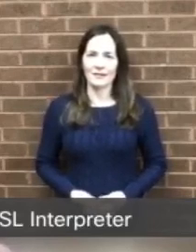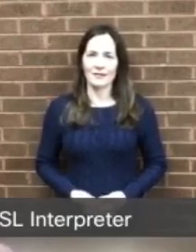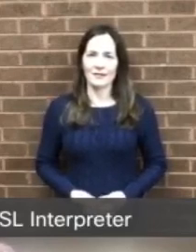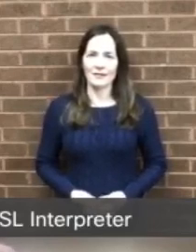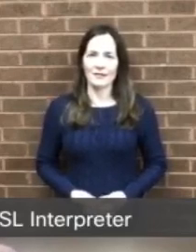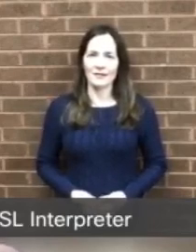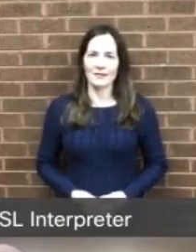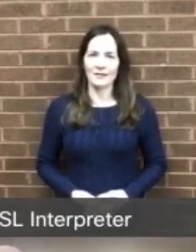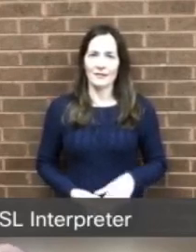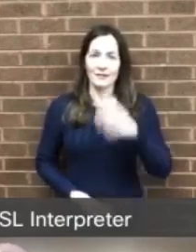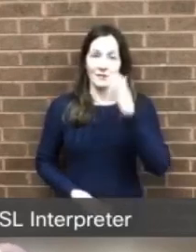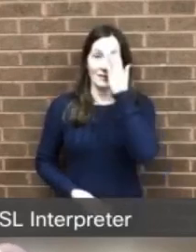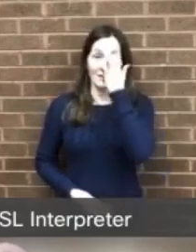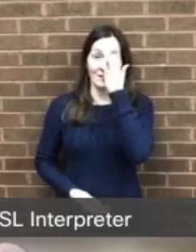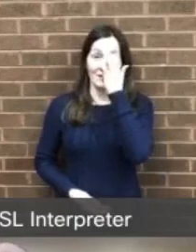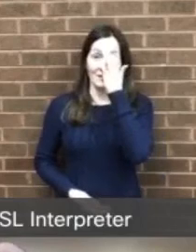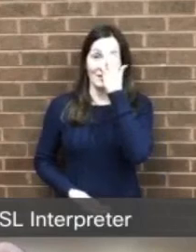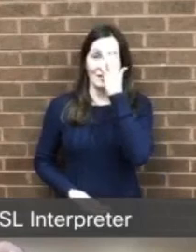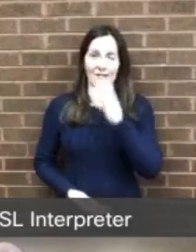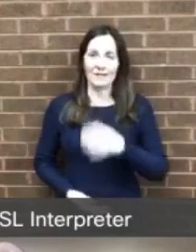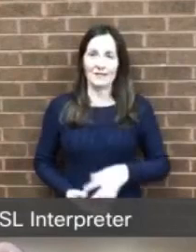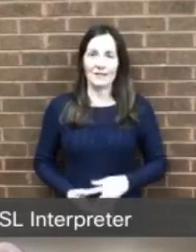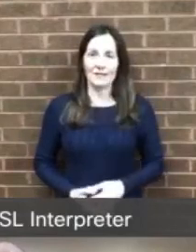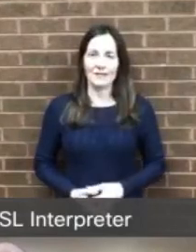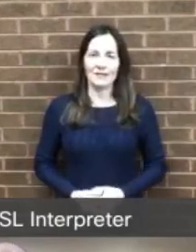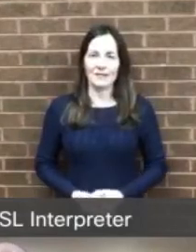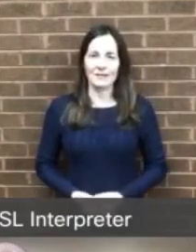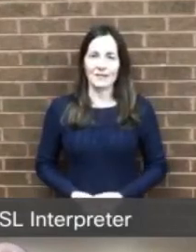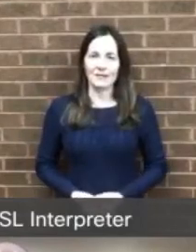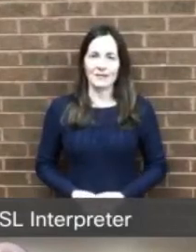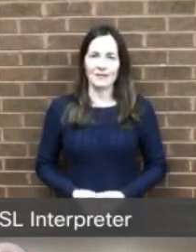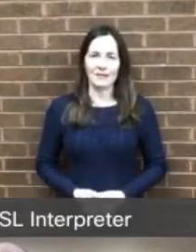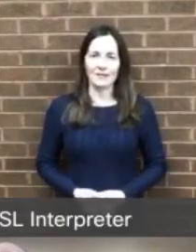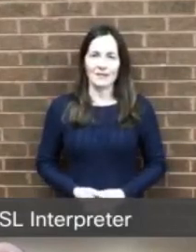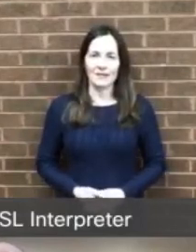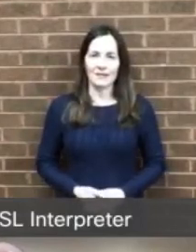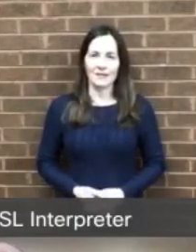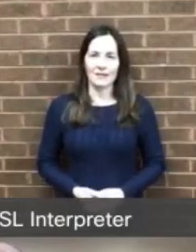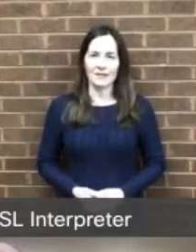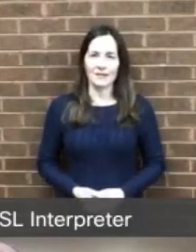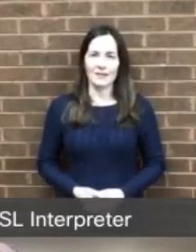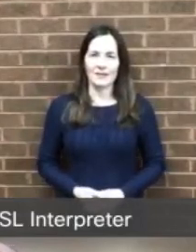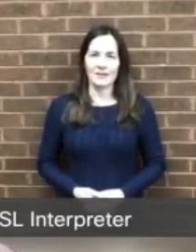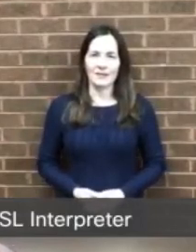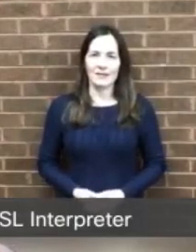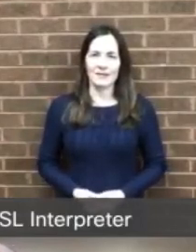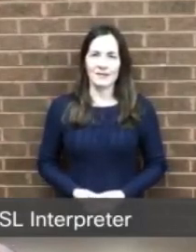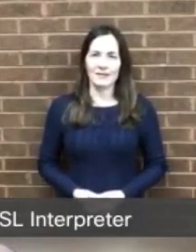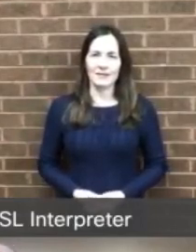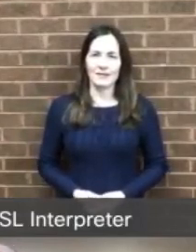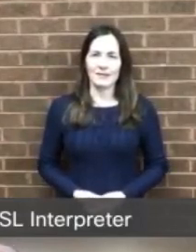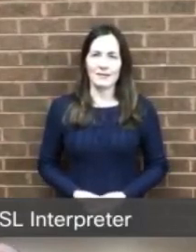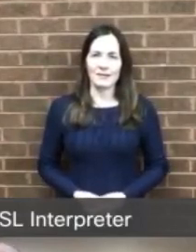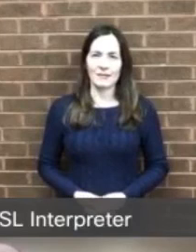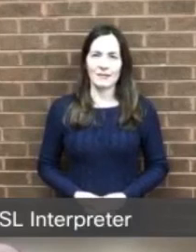azekor beshim itkor, kanukat hamizbea,